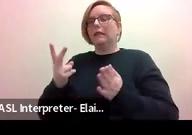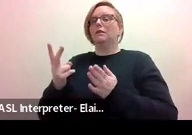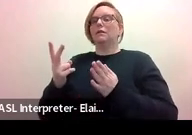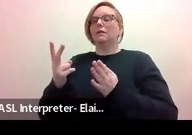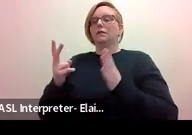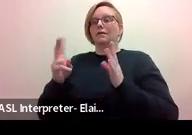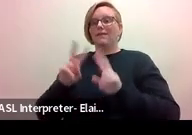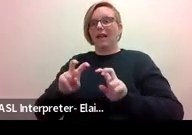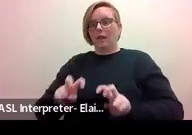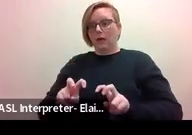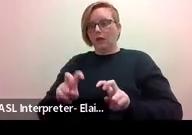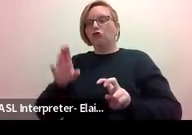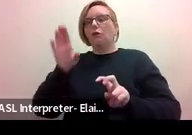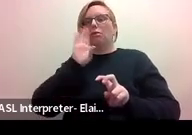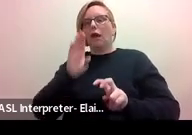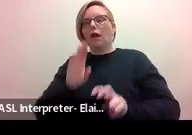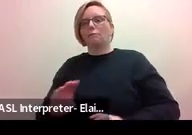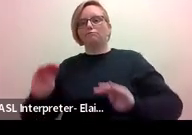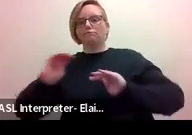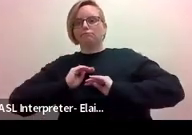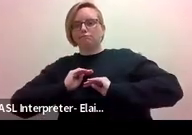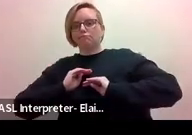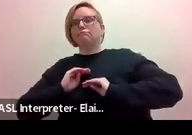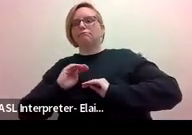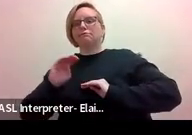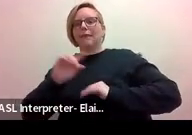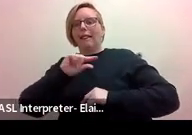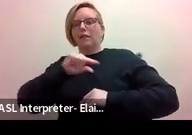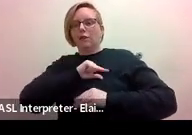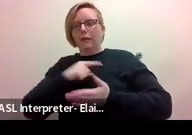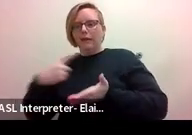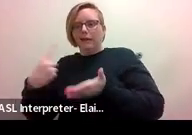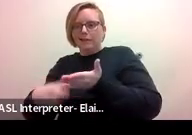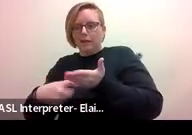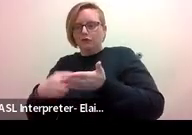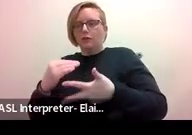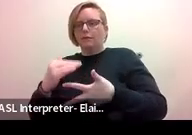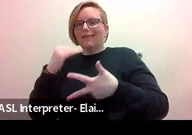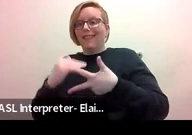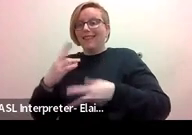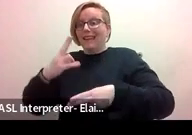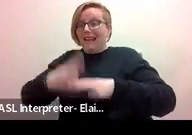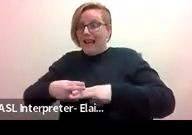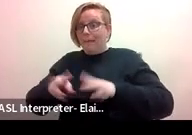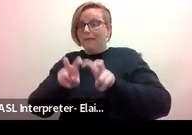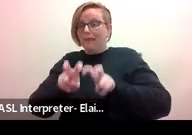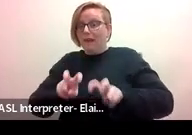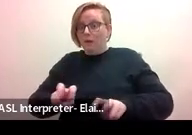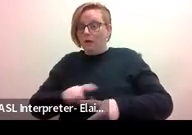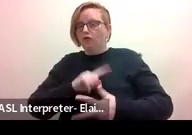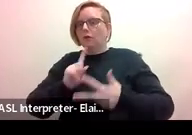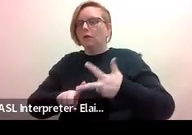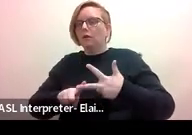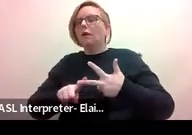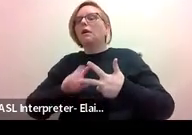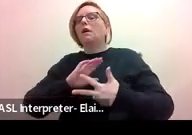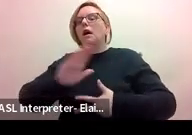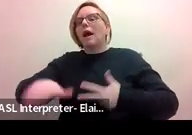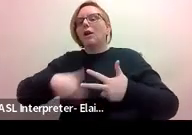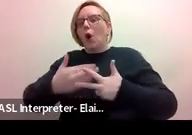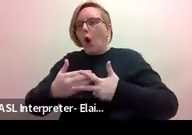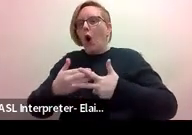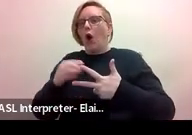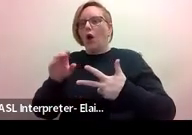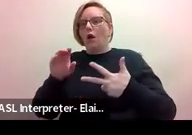that eligibility discussion. We want to see the evaluation name, and we want all evaluations to be dated. That's it. That's all